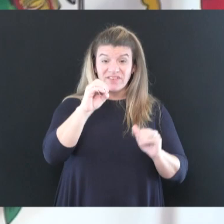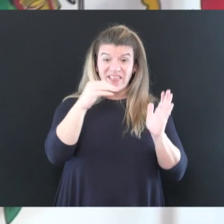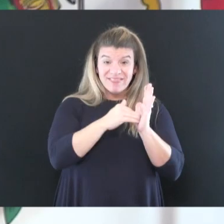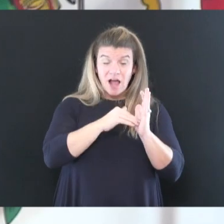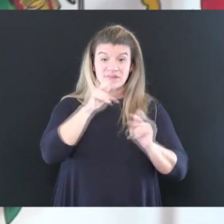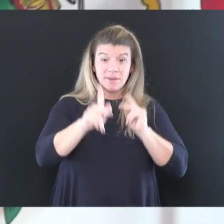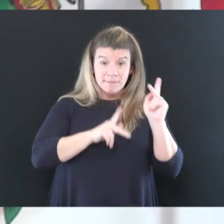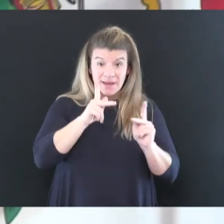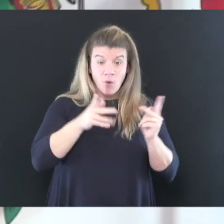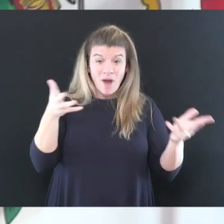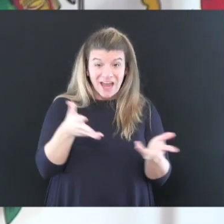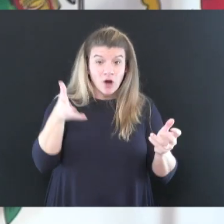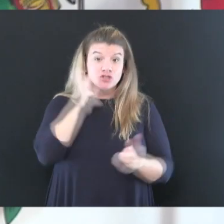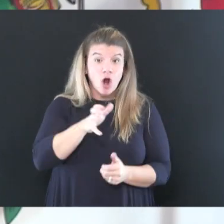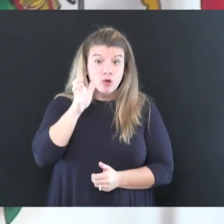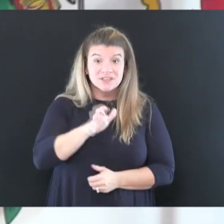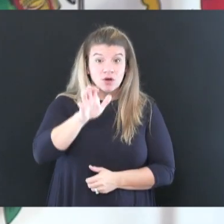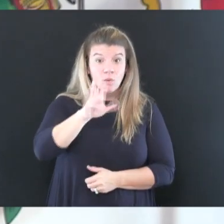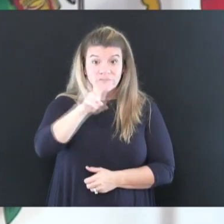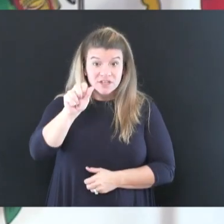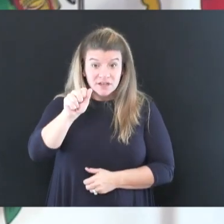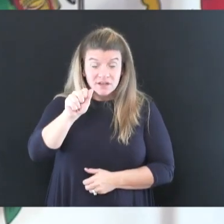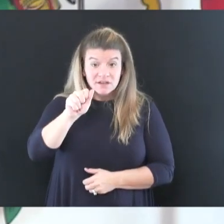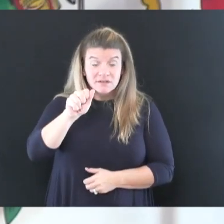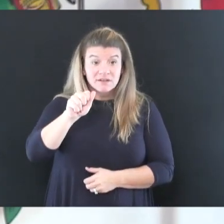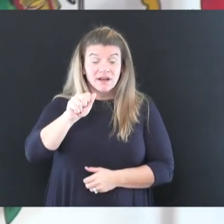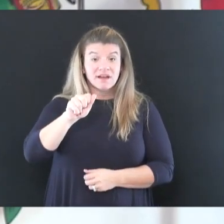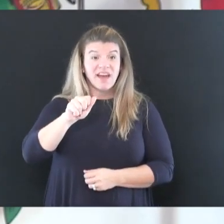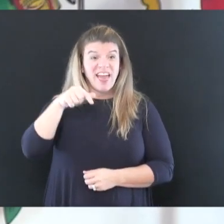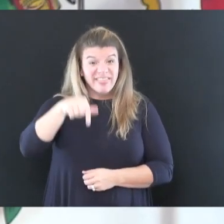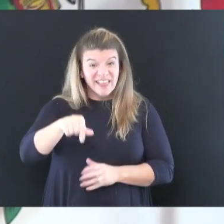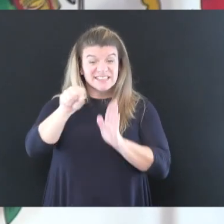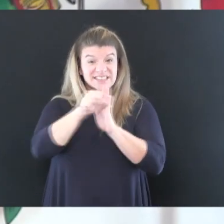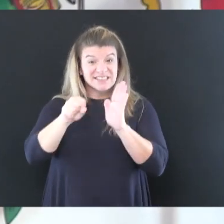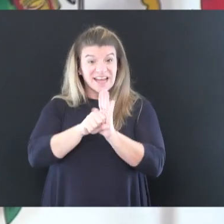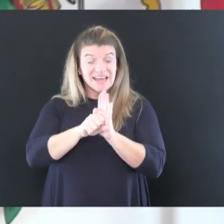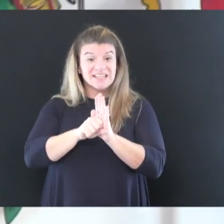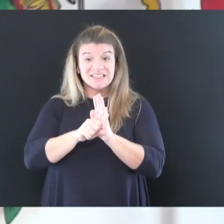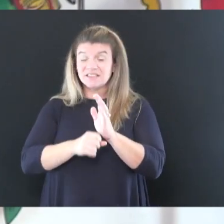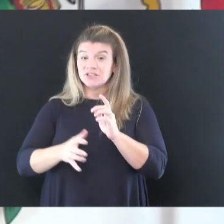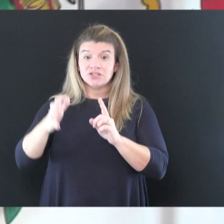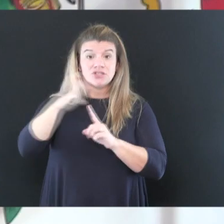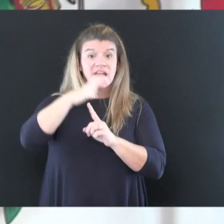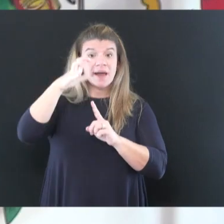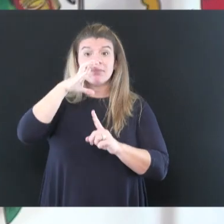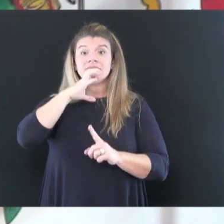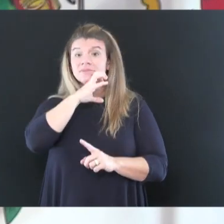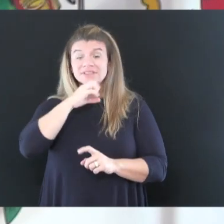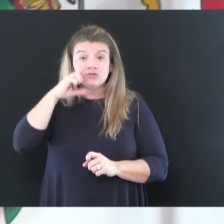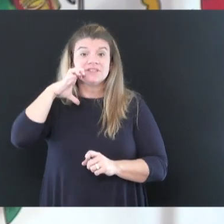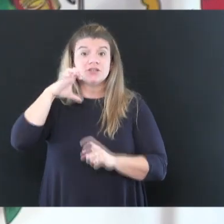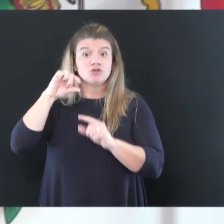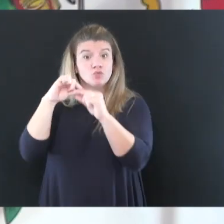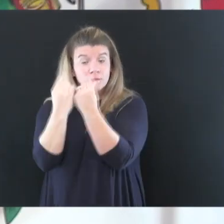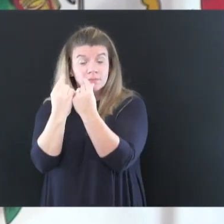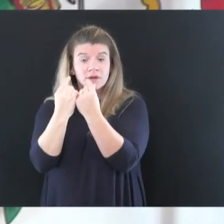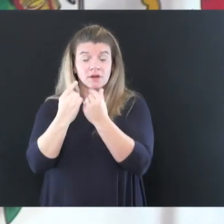Charleston, West Virginia. And you've got the most elderly state in the country. And you've got the state that's got